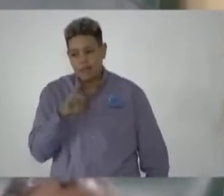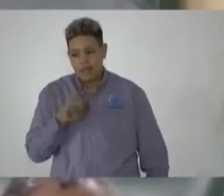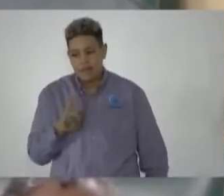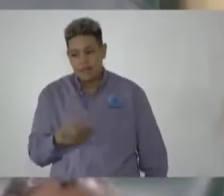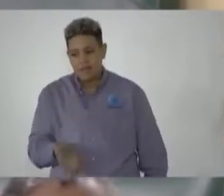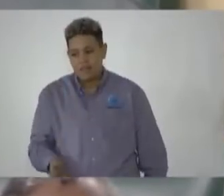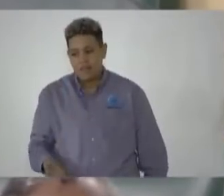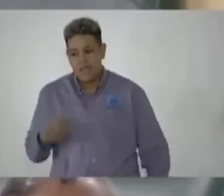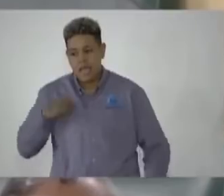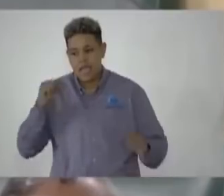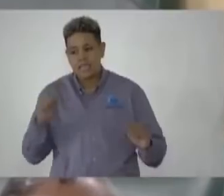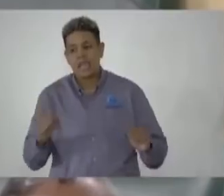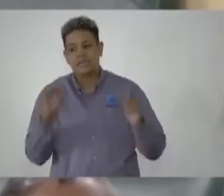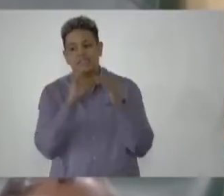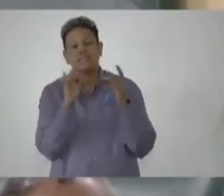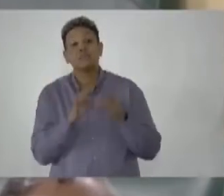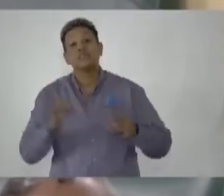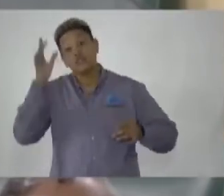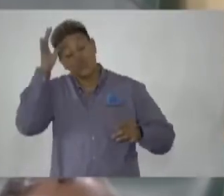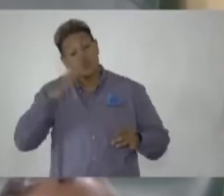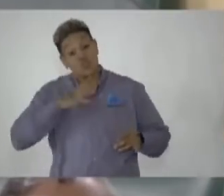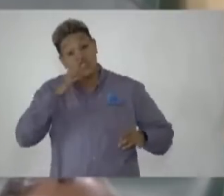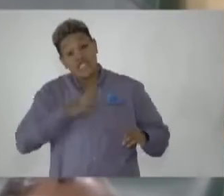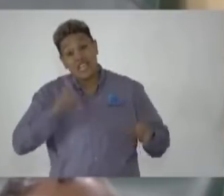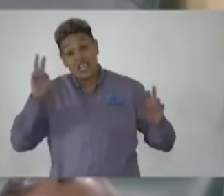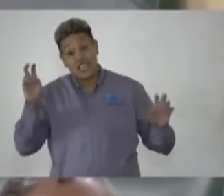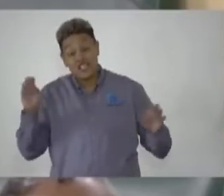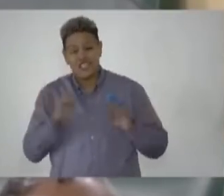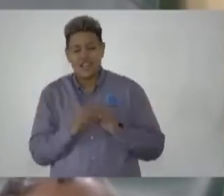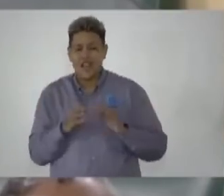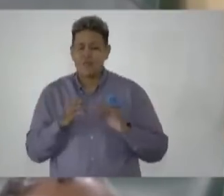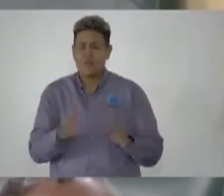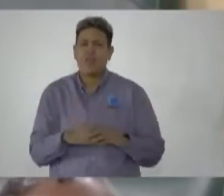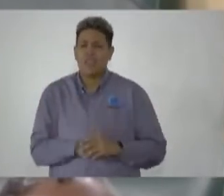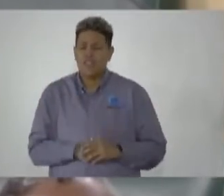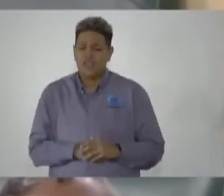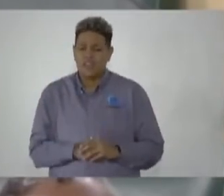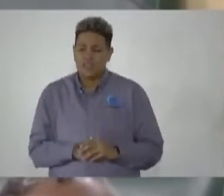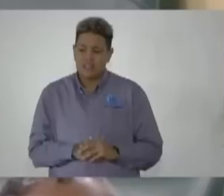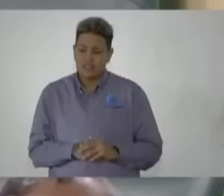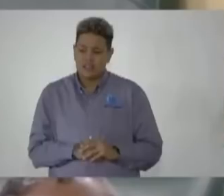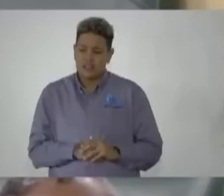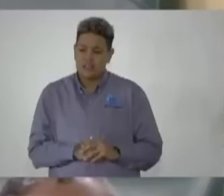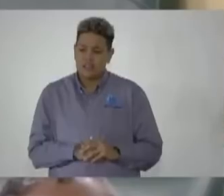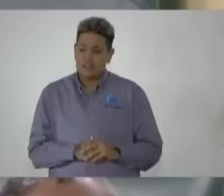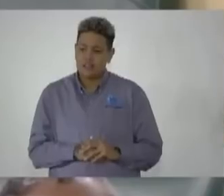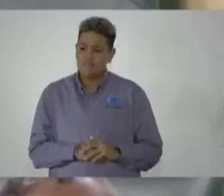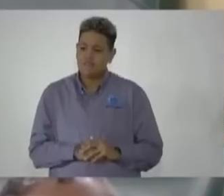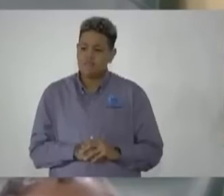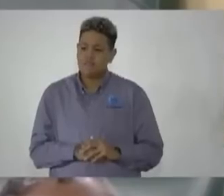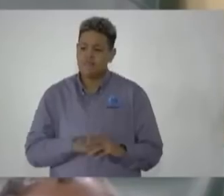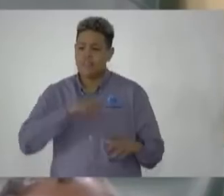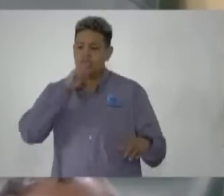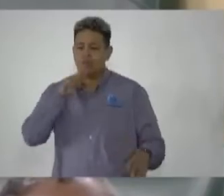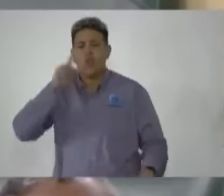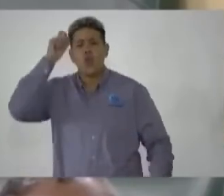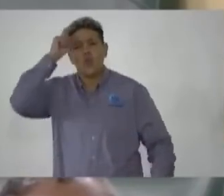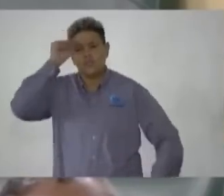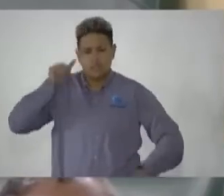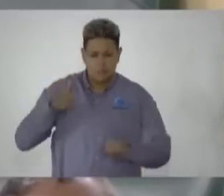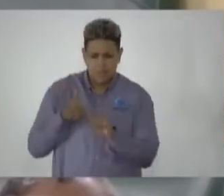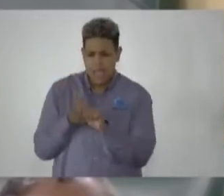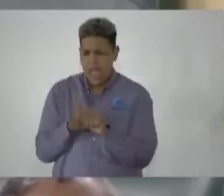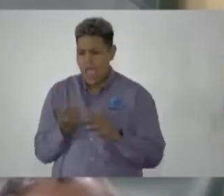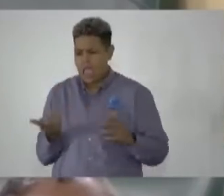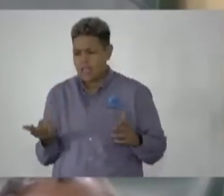And I can speak to gender issues in a way that there is an understanding